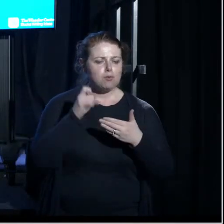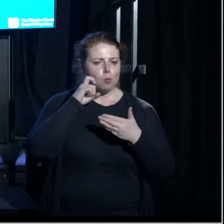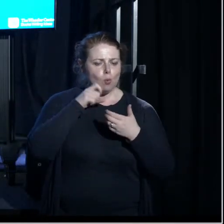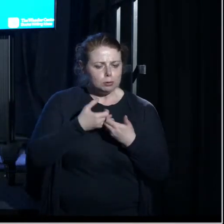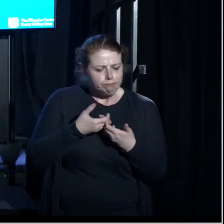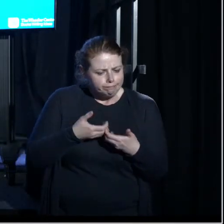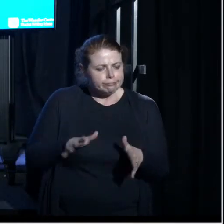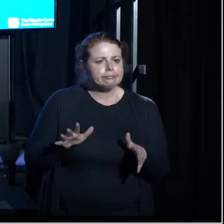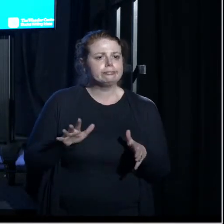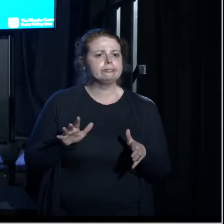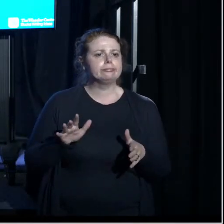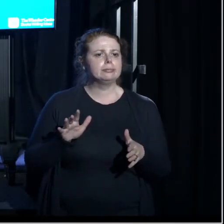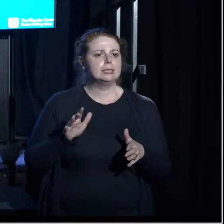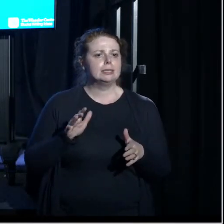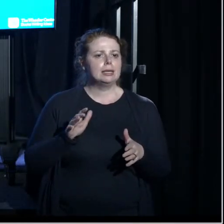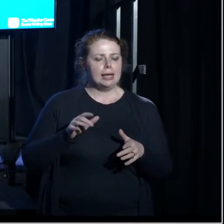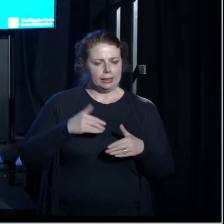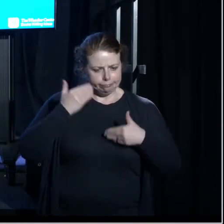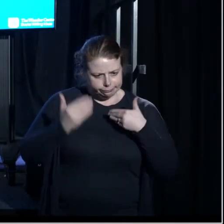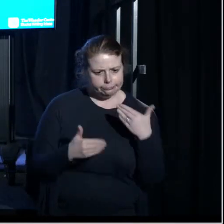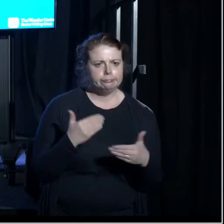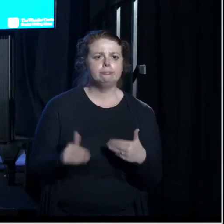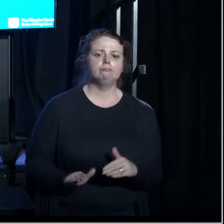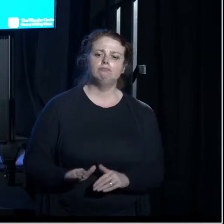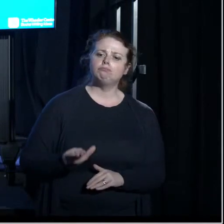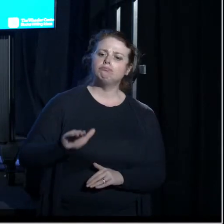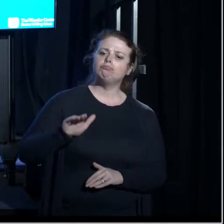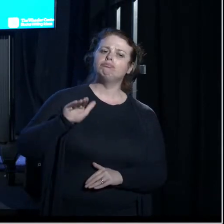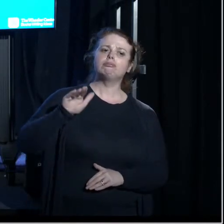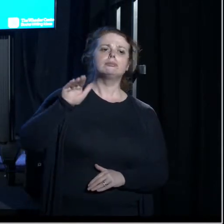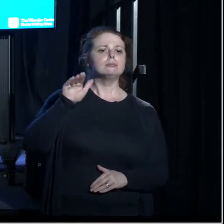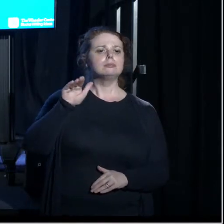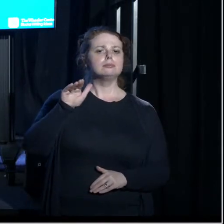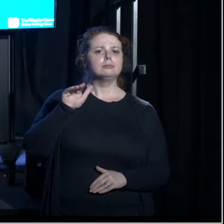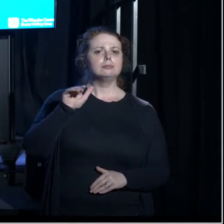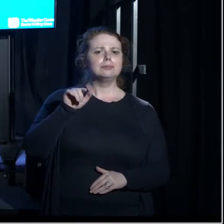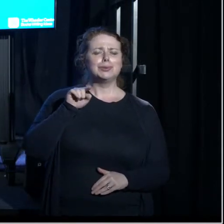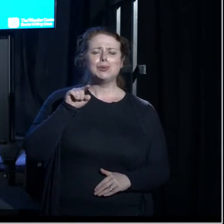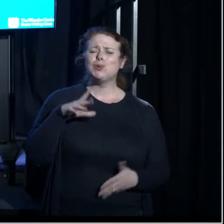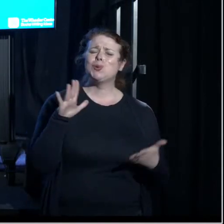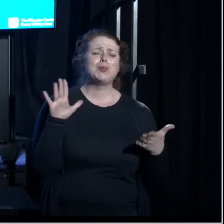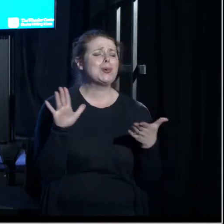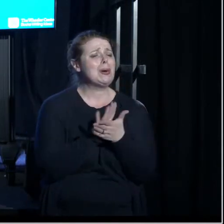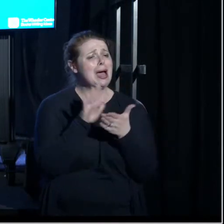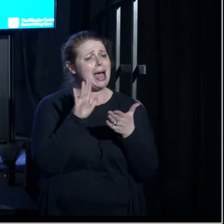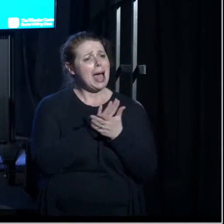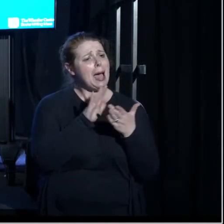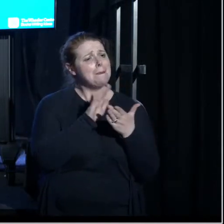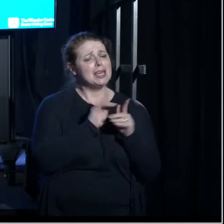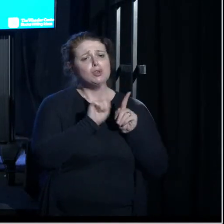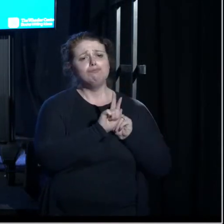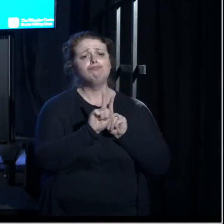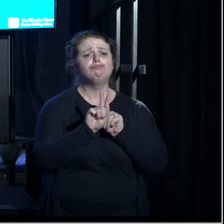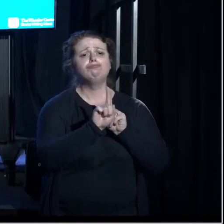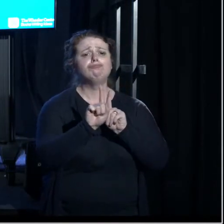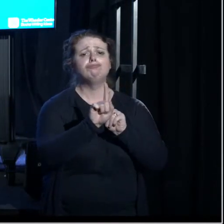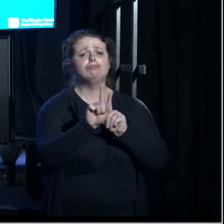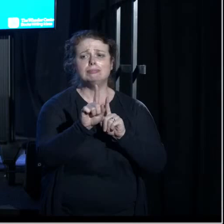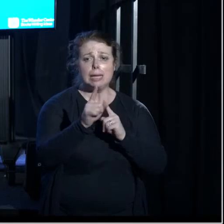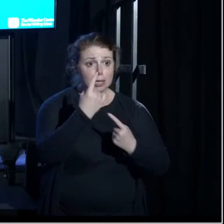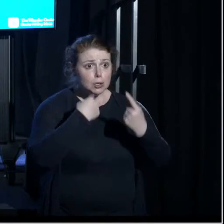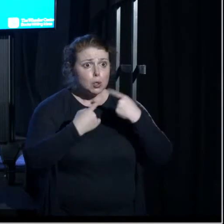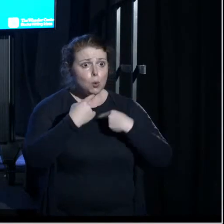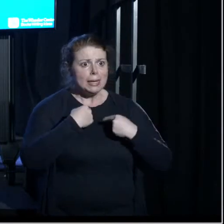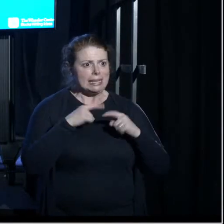at morning and set us on our way. You had never been happier, and you led the way, and you told me that we should